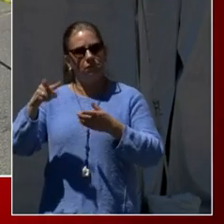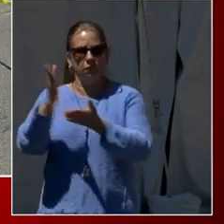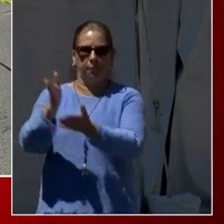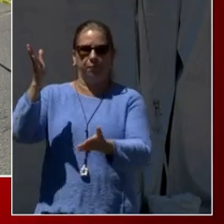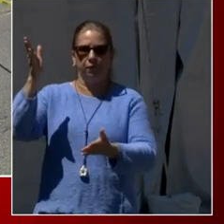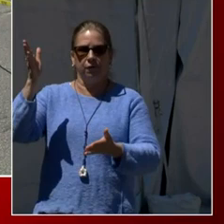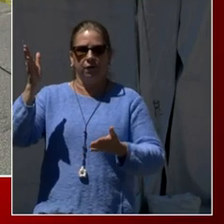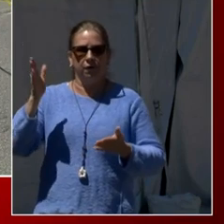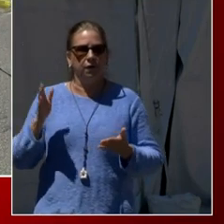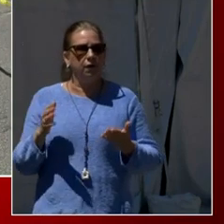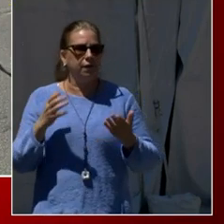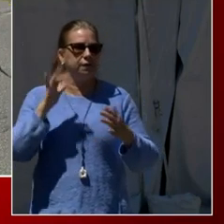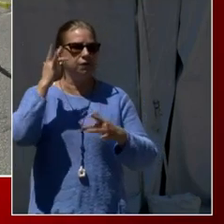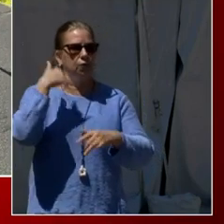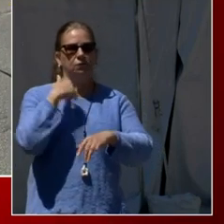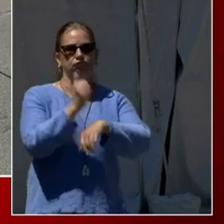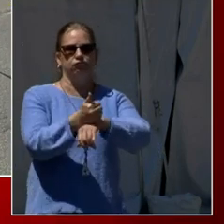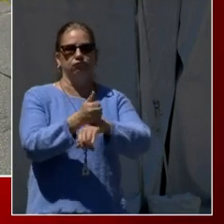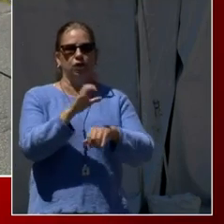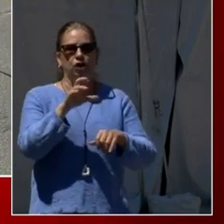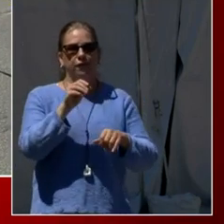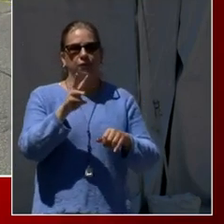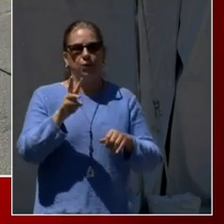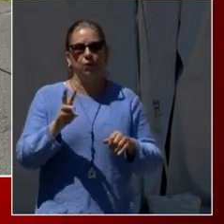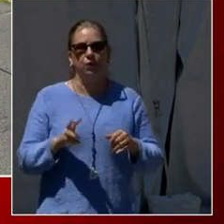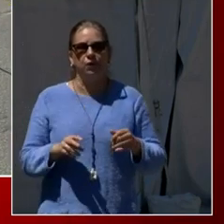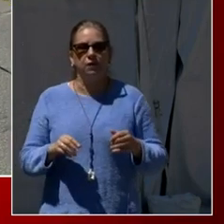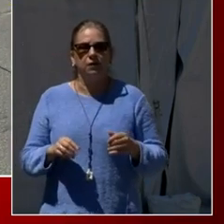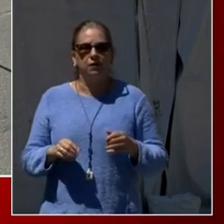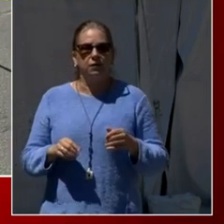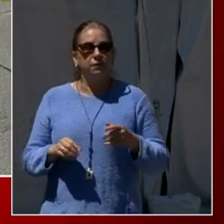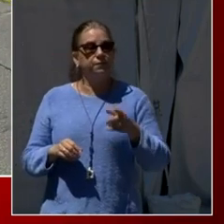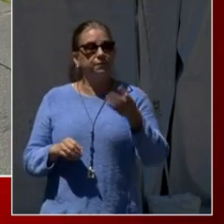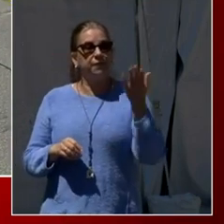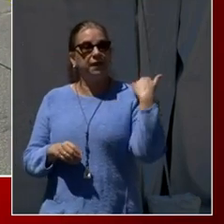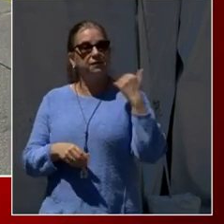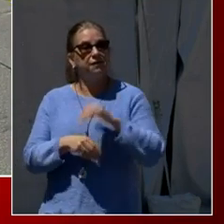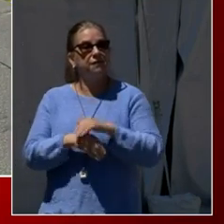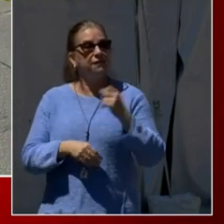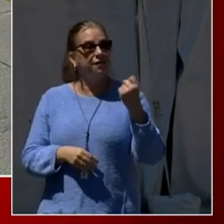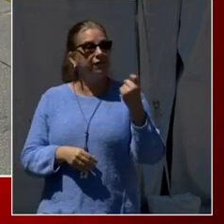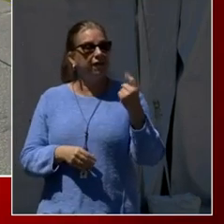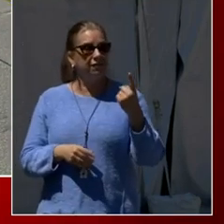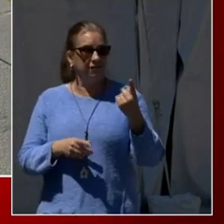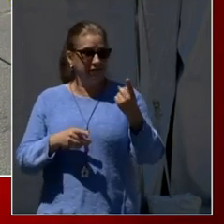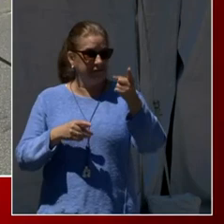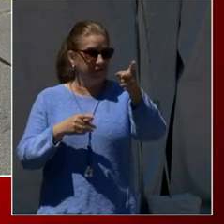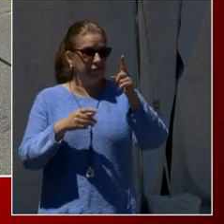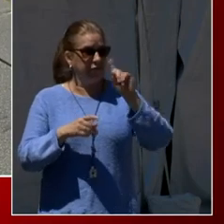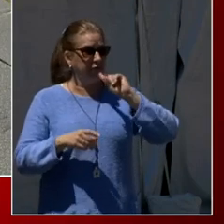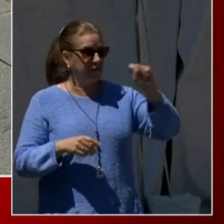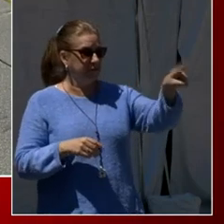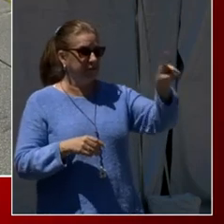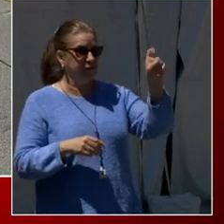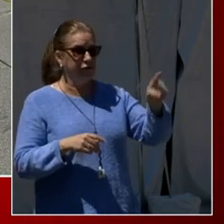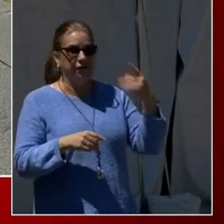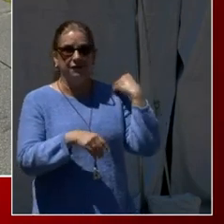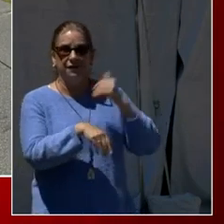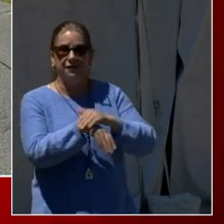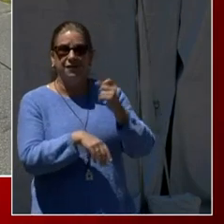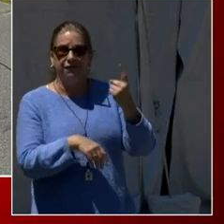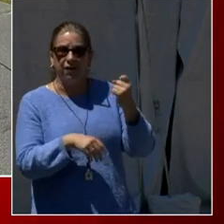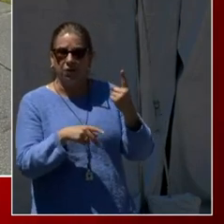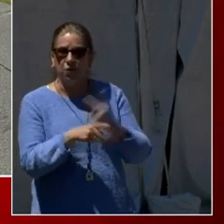By 11 o'clock last night, things had escalated pretty seriously. Why not an earlier time? Could you give us some insight as to why 11